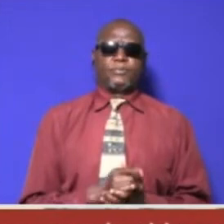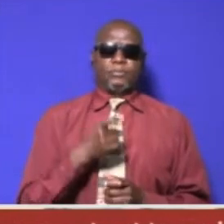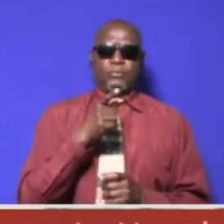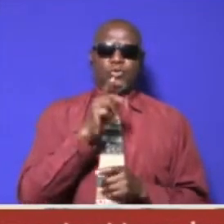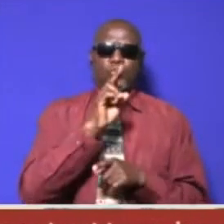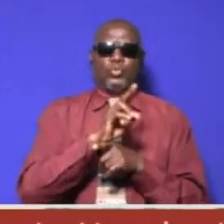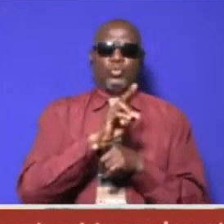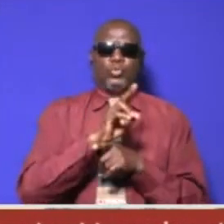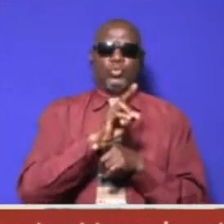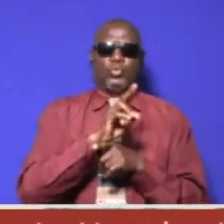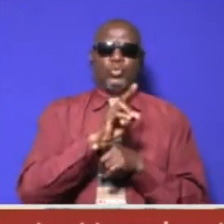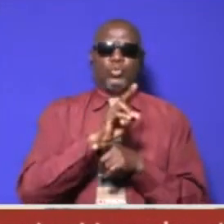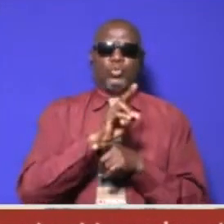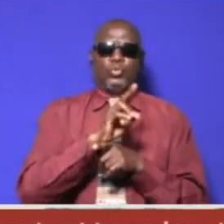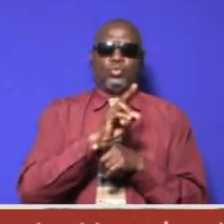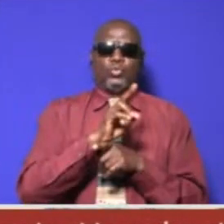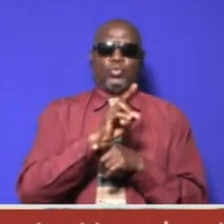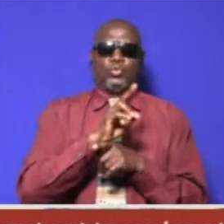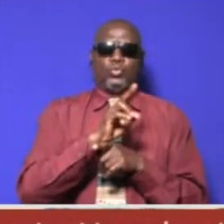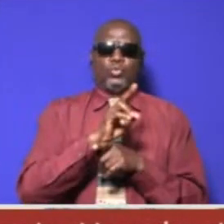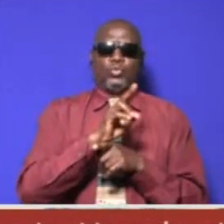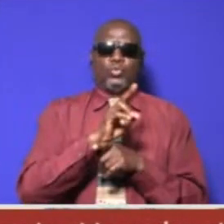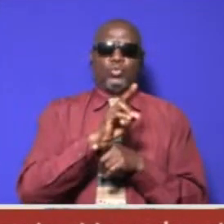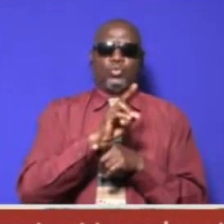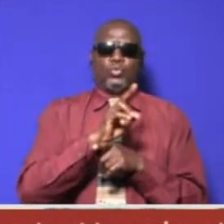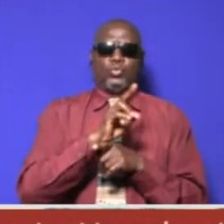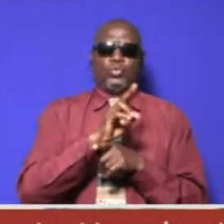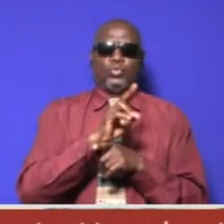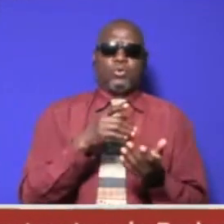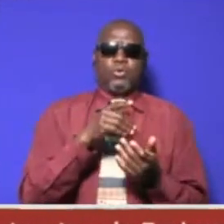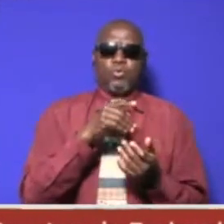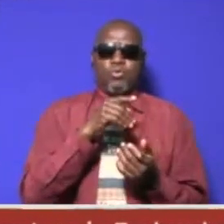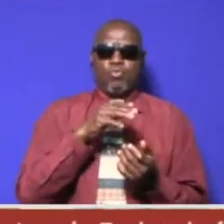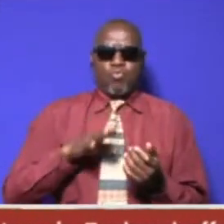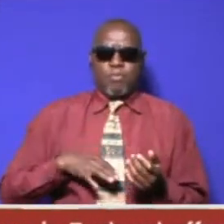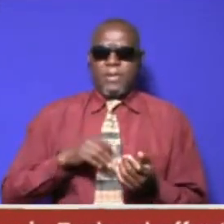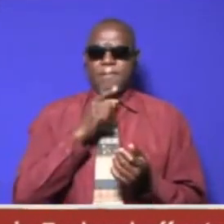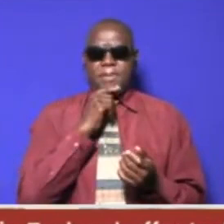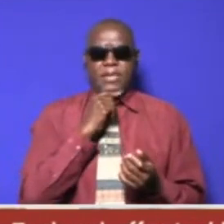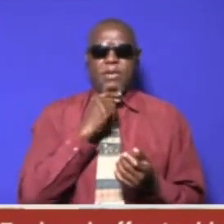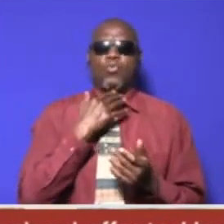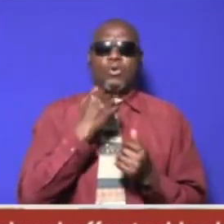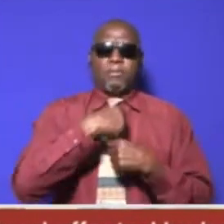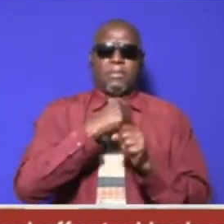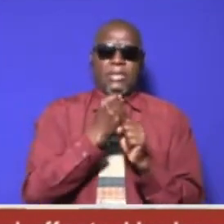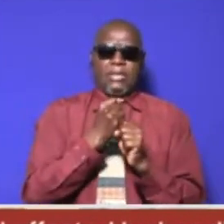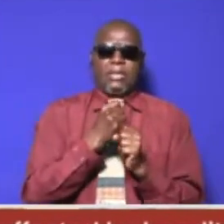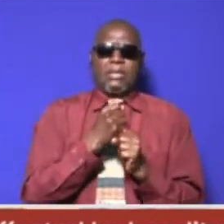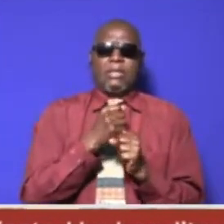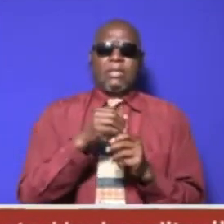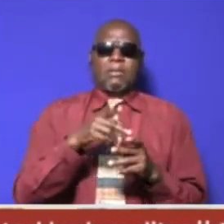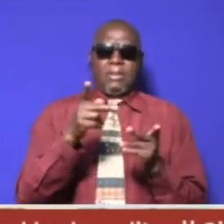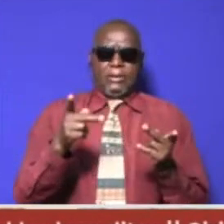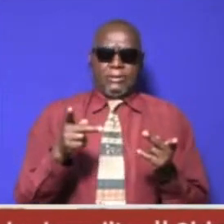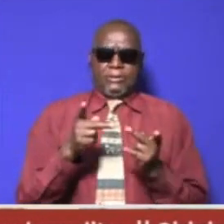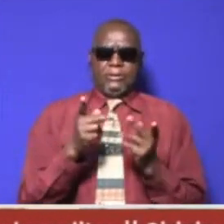in 2023, organized by young women and men who wanted to create a platform where